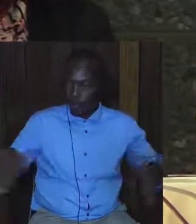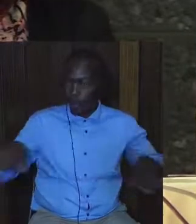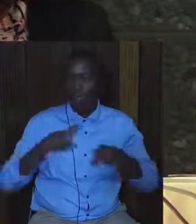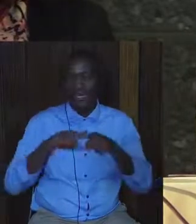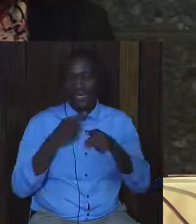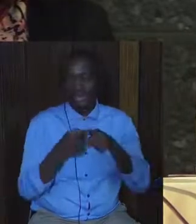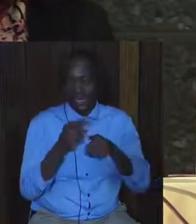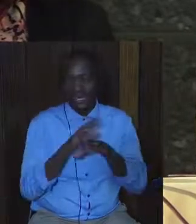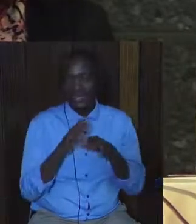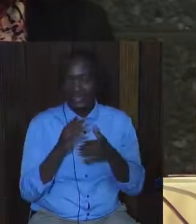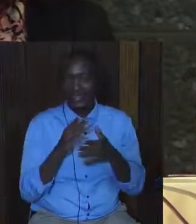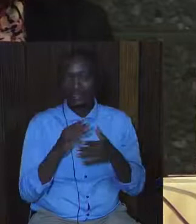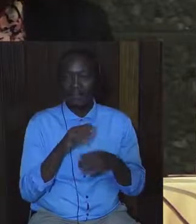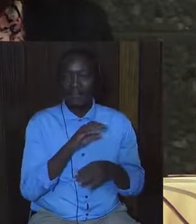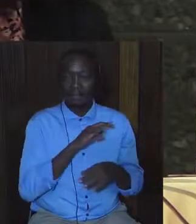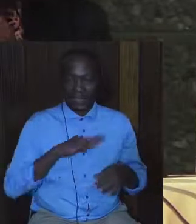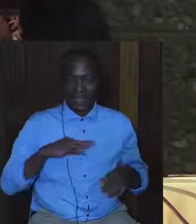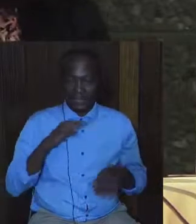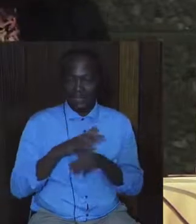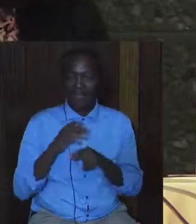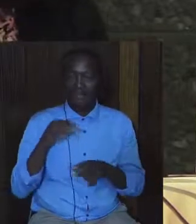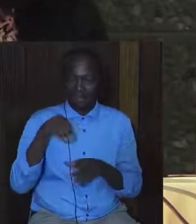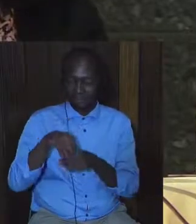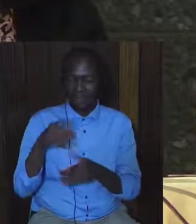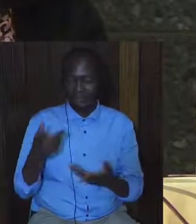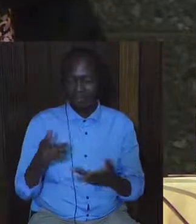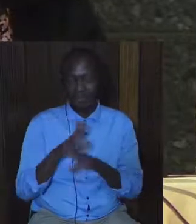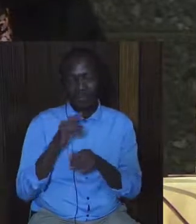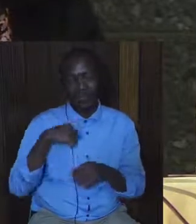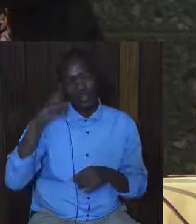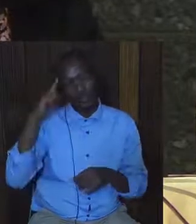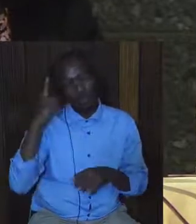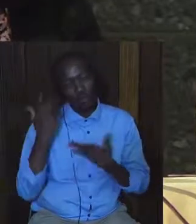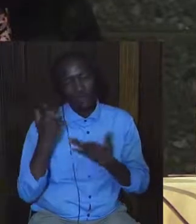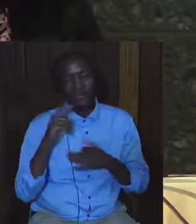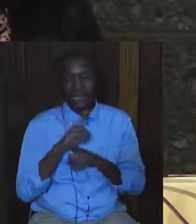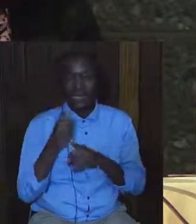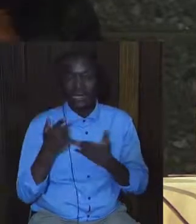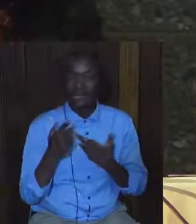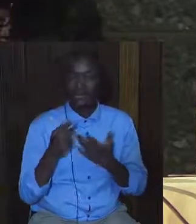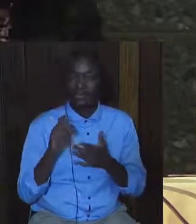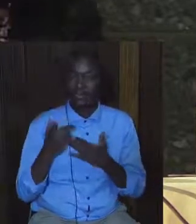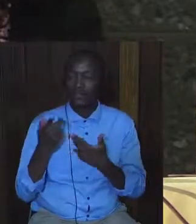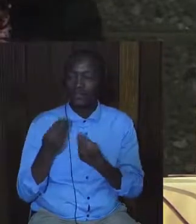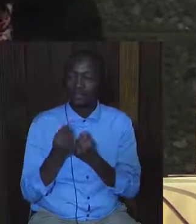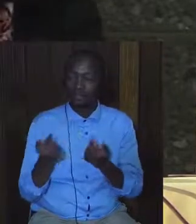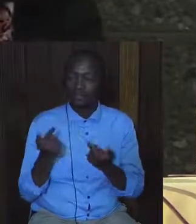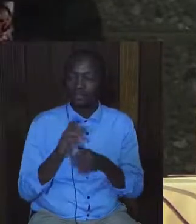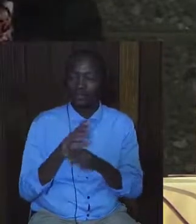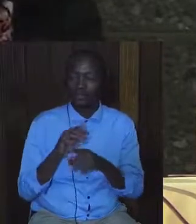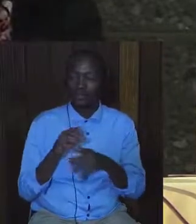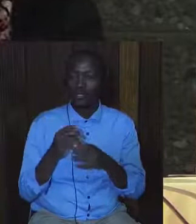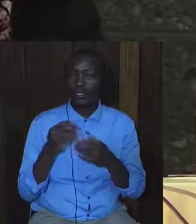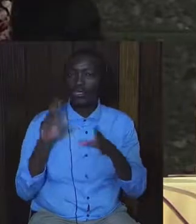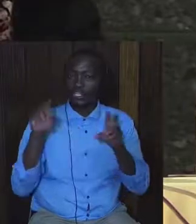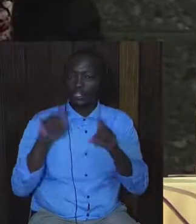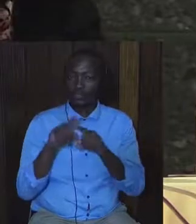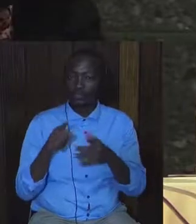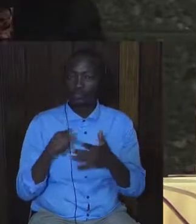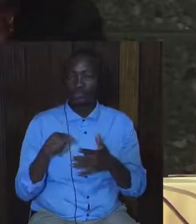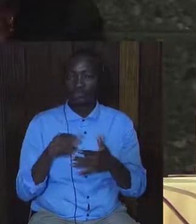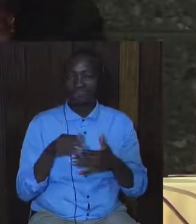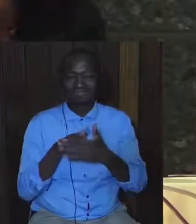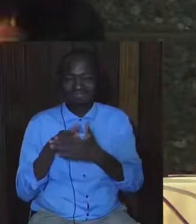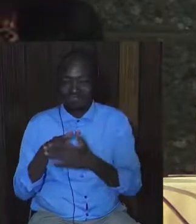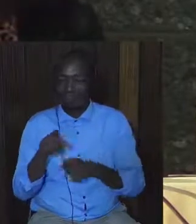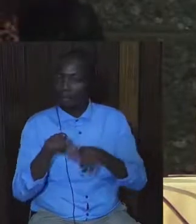are part of. We thought as another innovation to address all the issues relating to encroachments, to take it to that